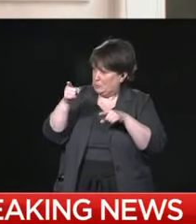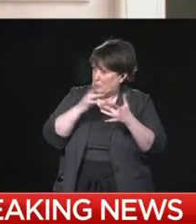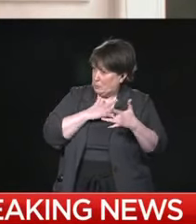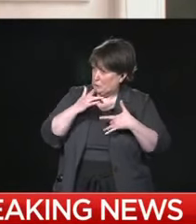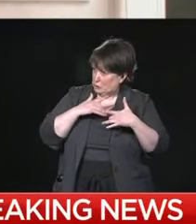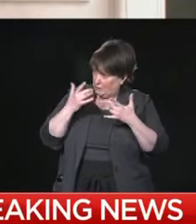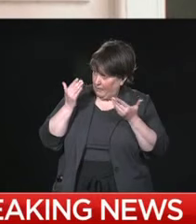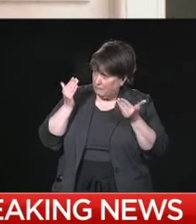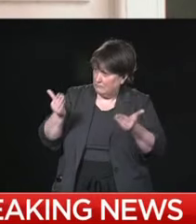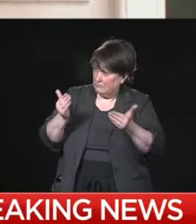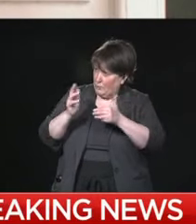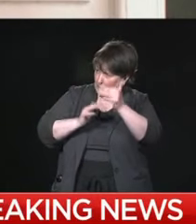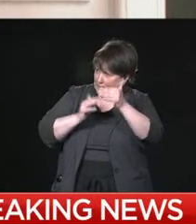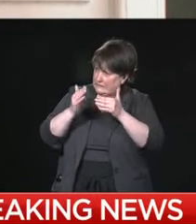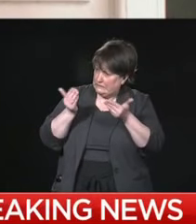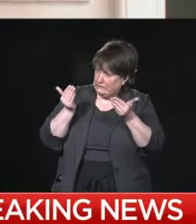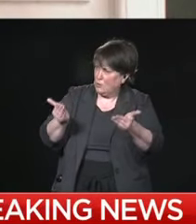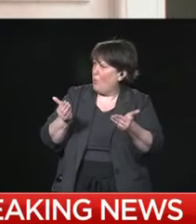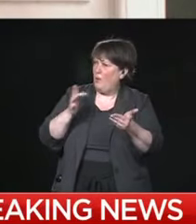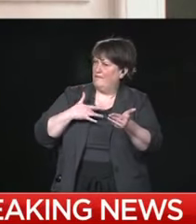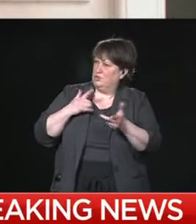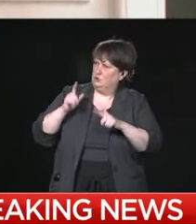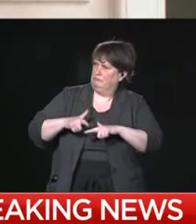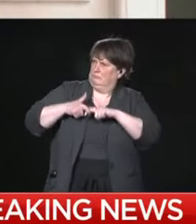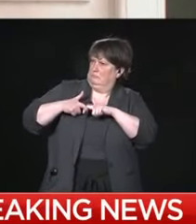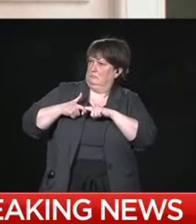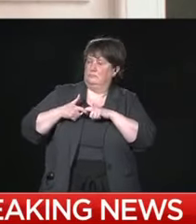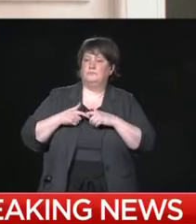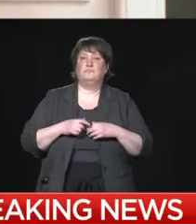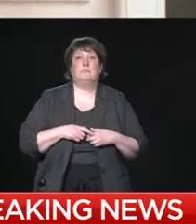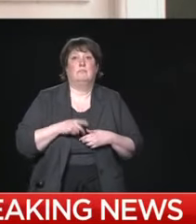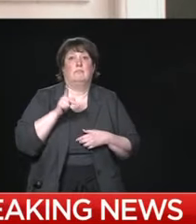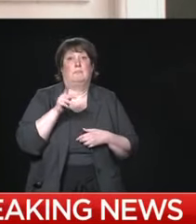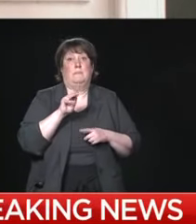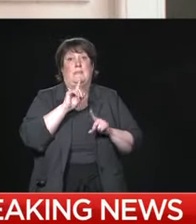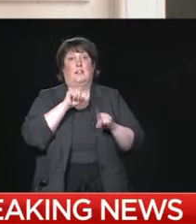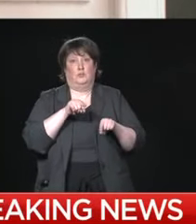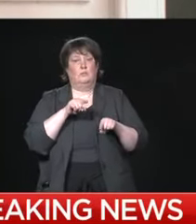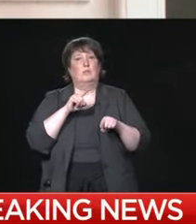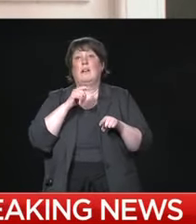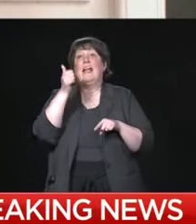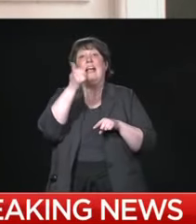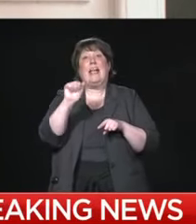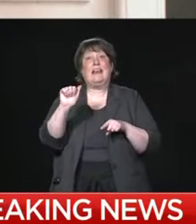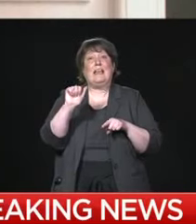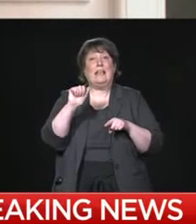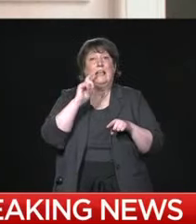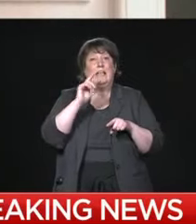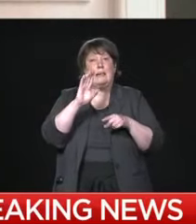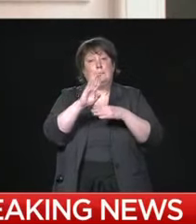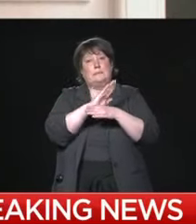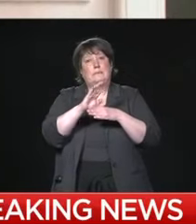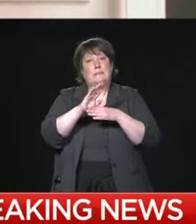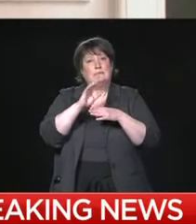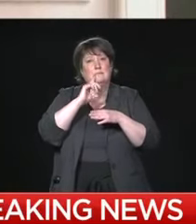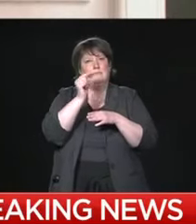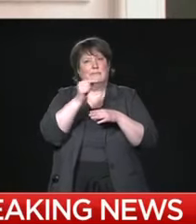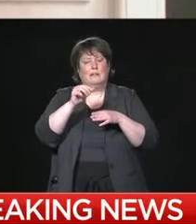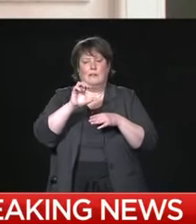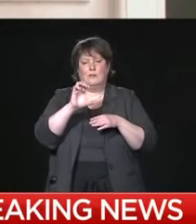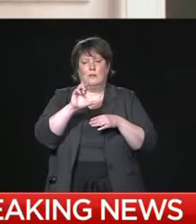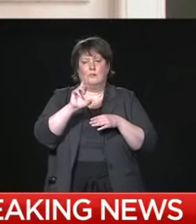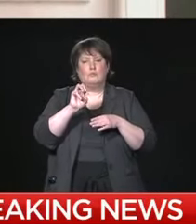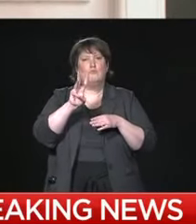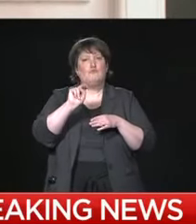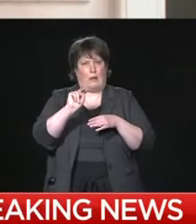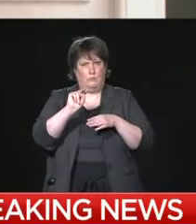Do you think it should stop? I can assure you that Crown corporations, all Crown corporations, are following all the best